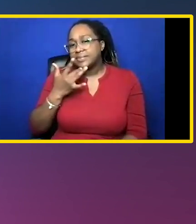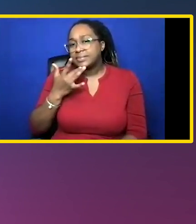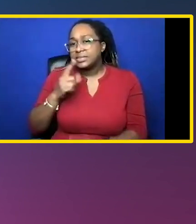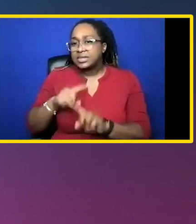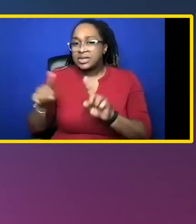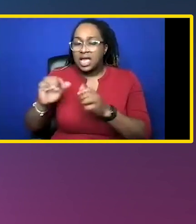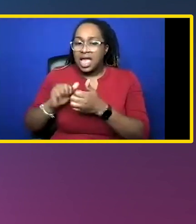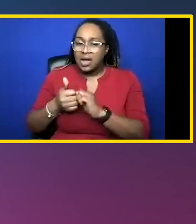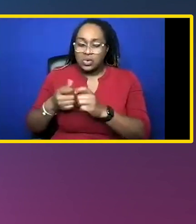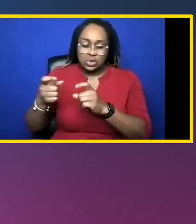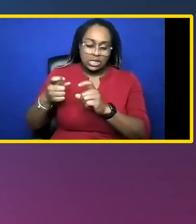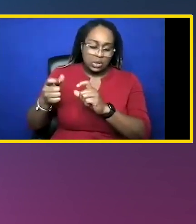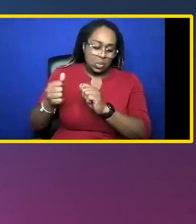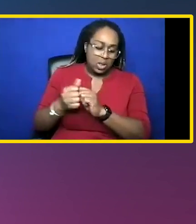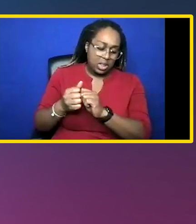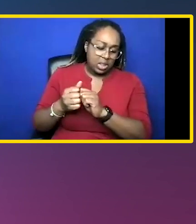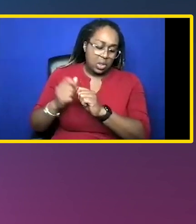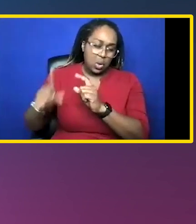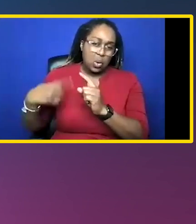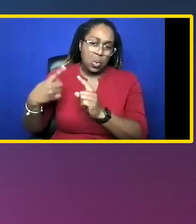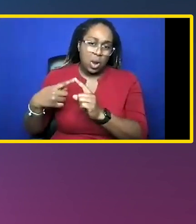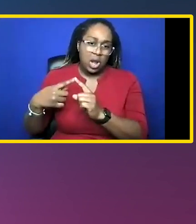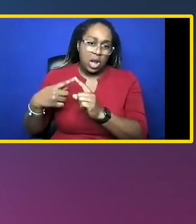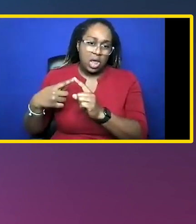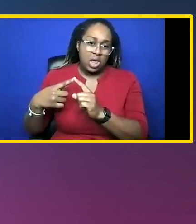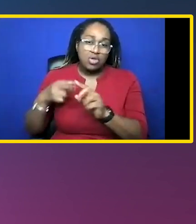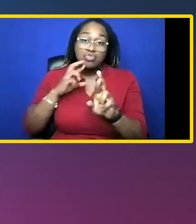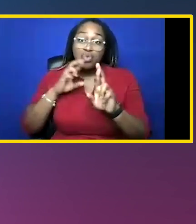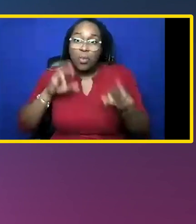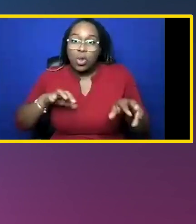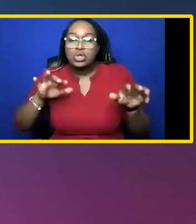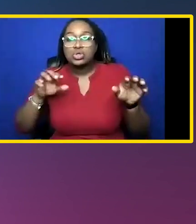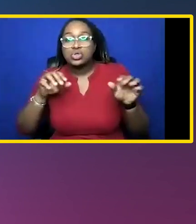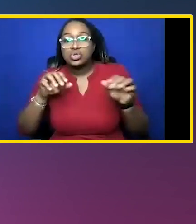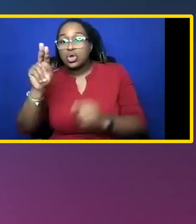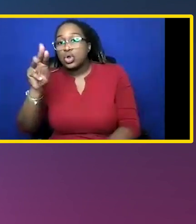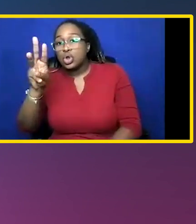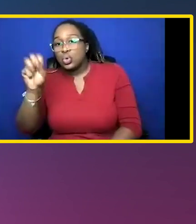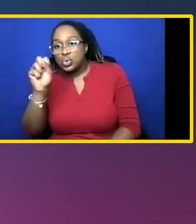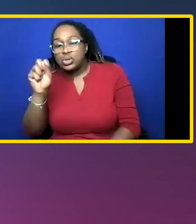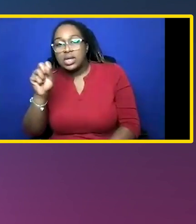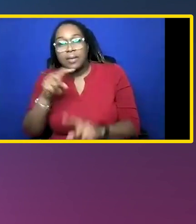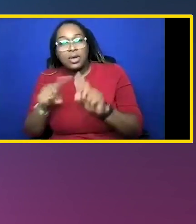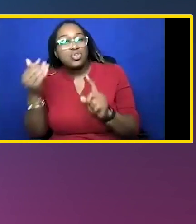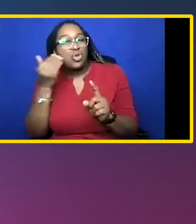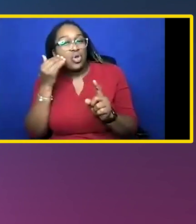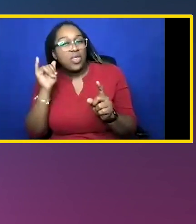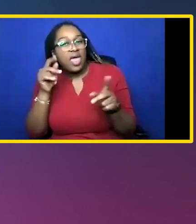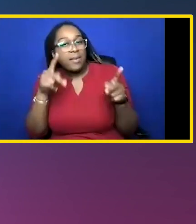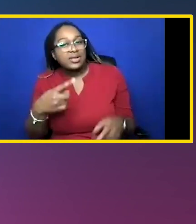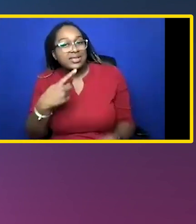but how do you deal with when you're reporting the news, but you know what the person